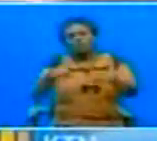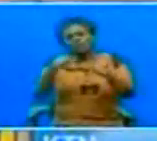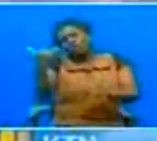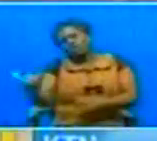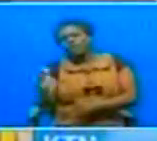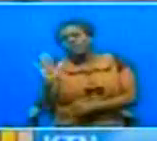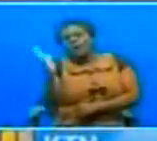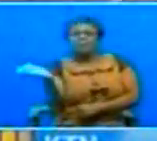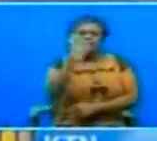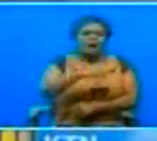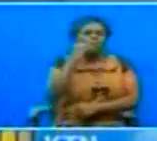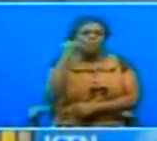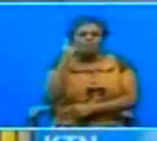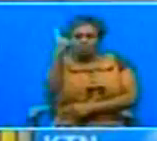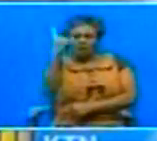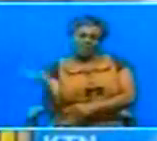children will one day.